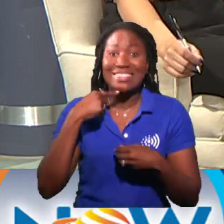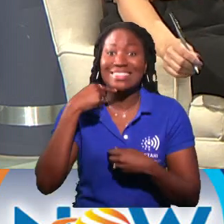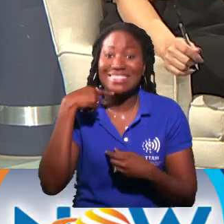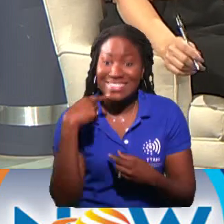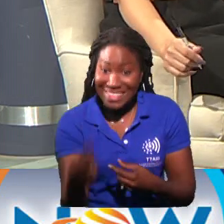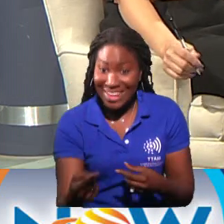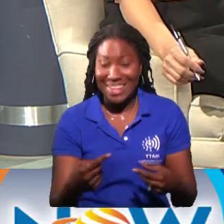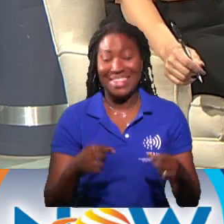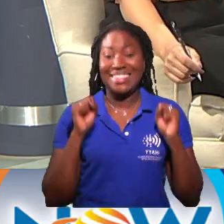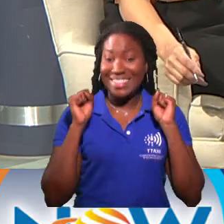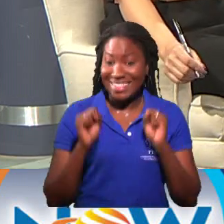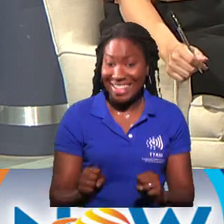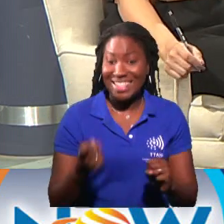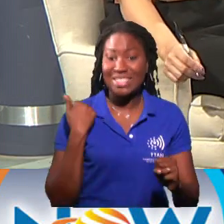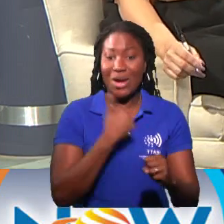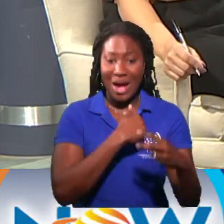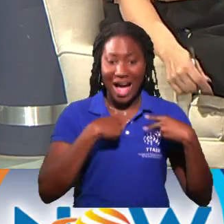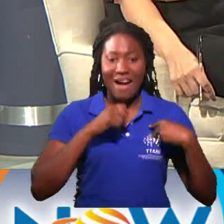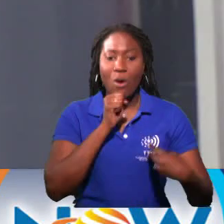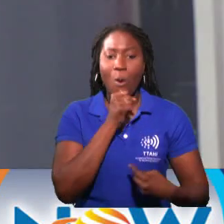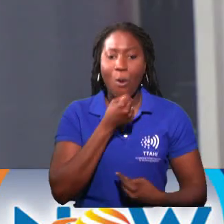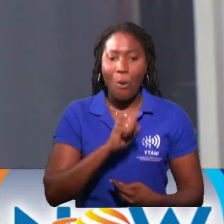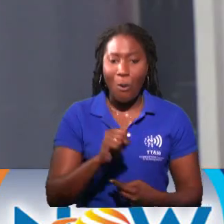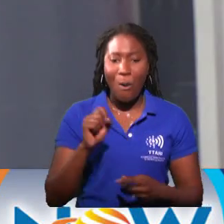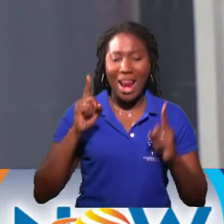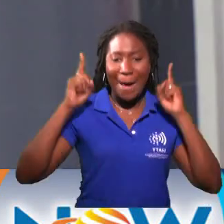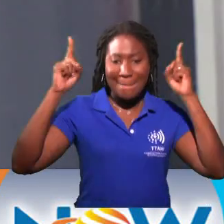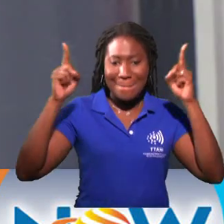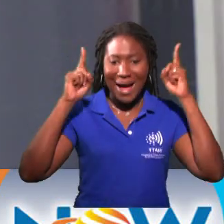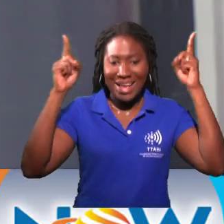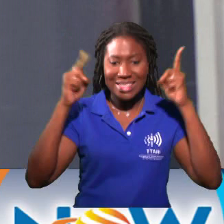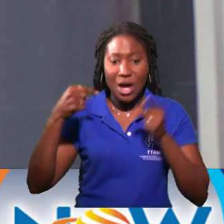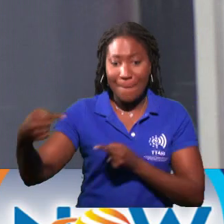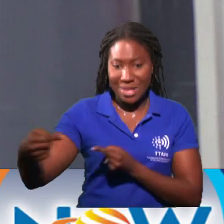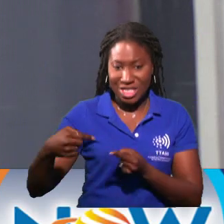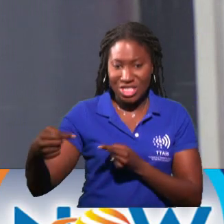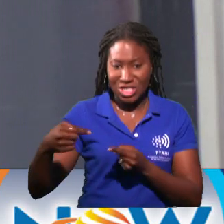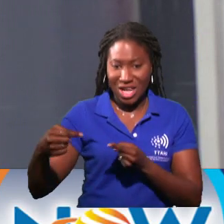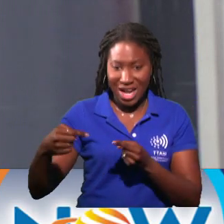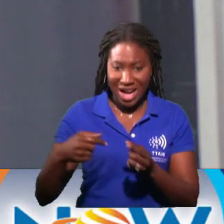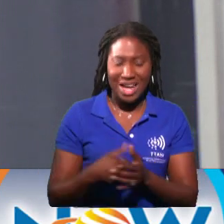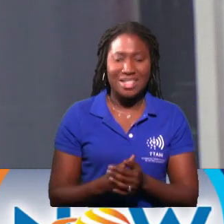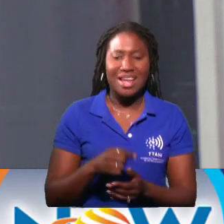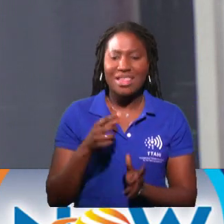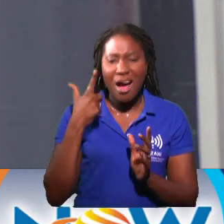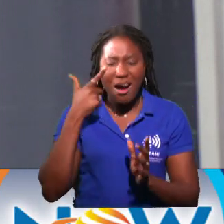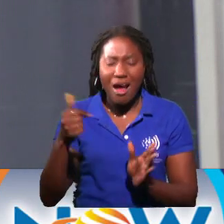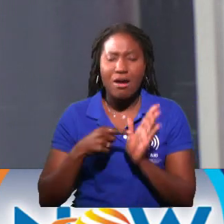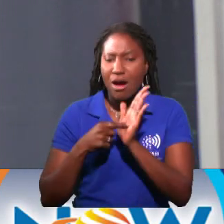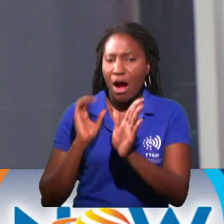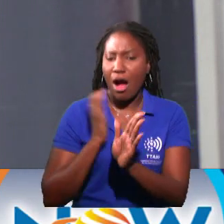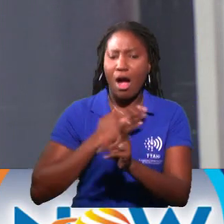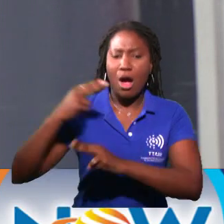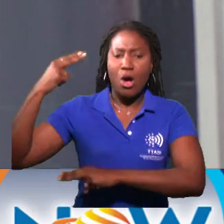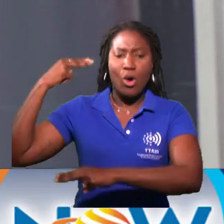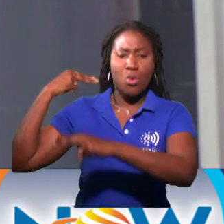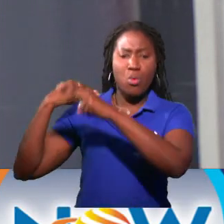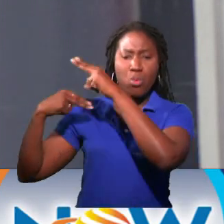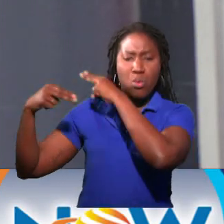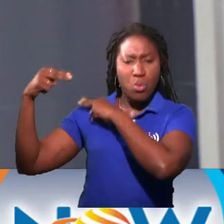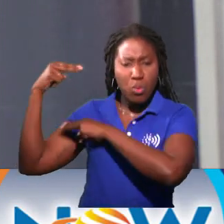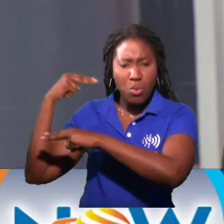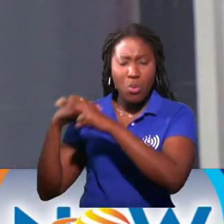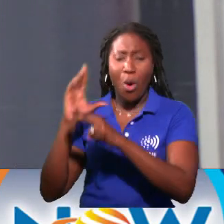So the all mass competition will actually be on quarreling with history. So it's supposed to be sort of Protestant and